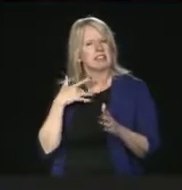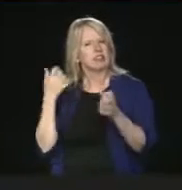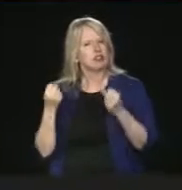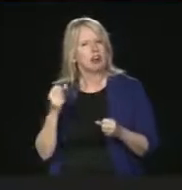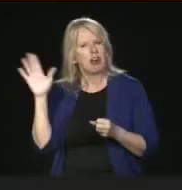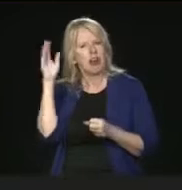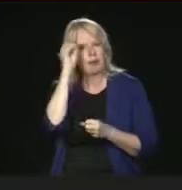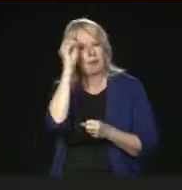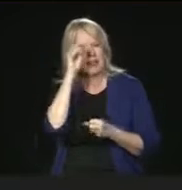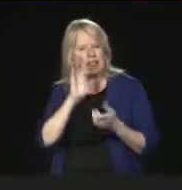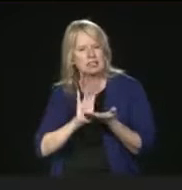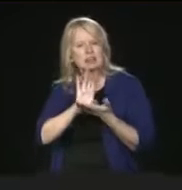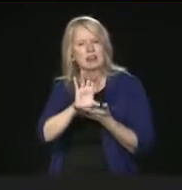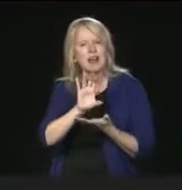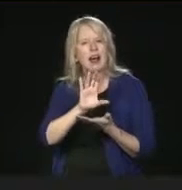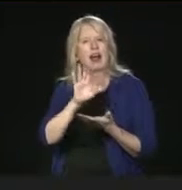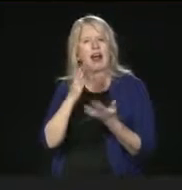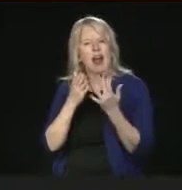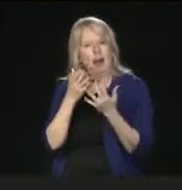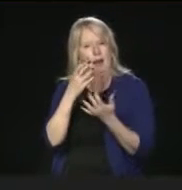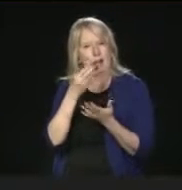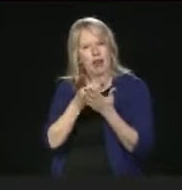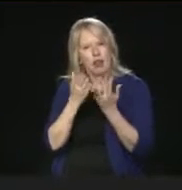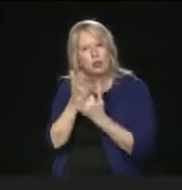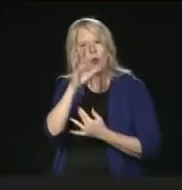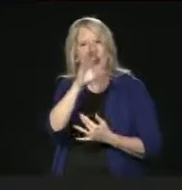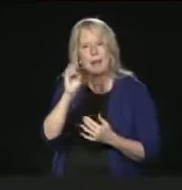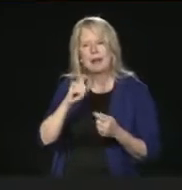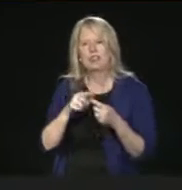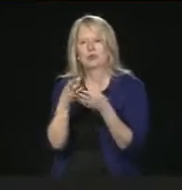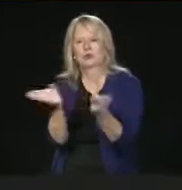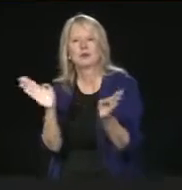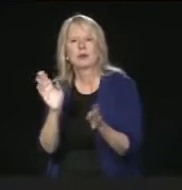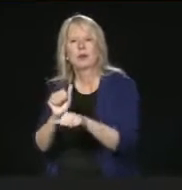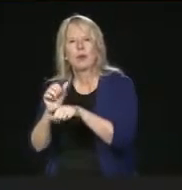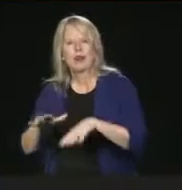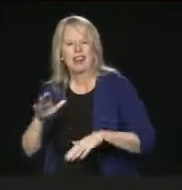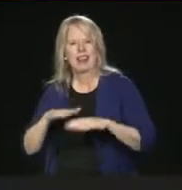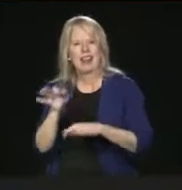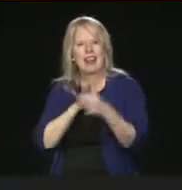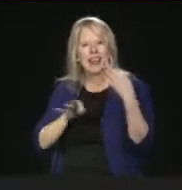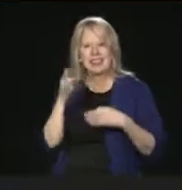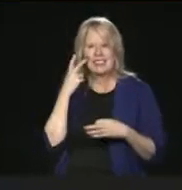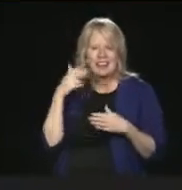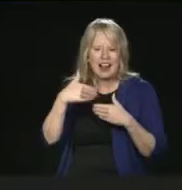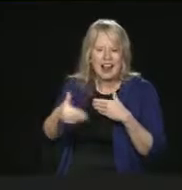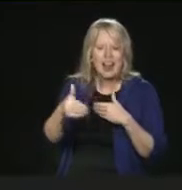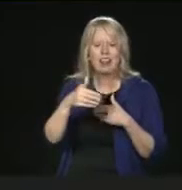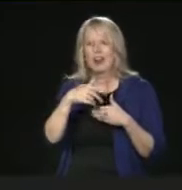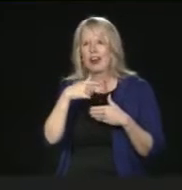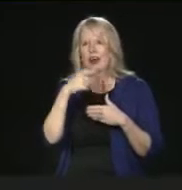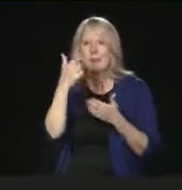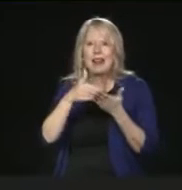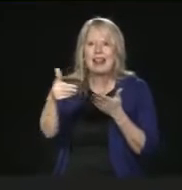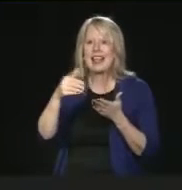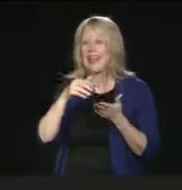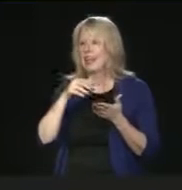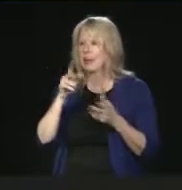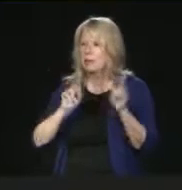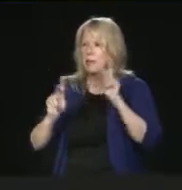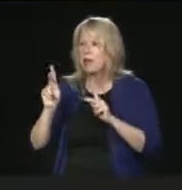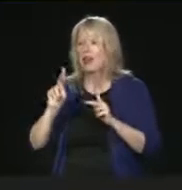government through them to their employees rather than seeing another week of 500,000 or a million Canadians applying to EI